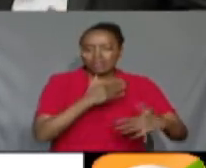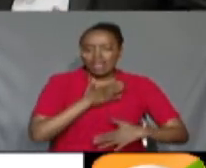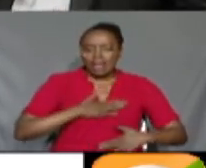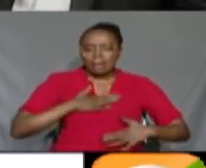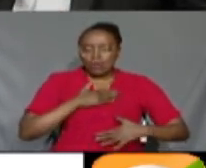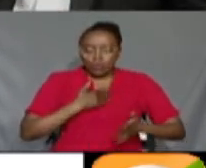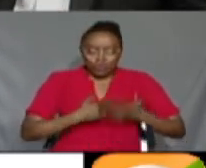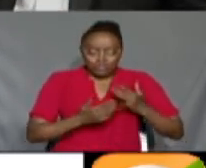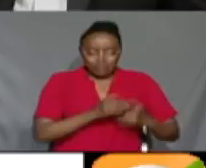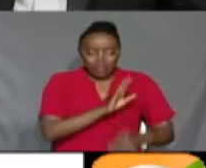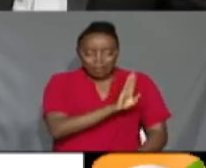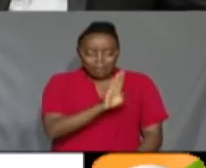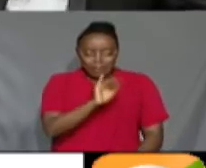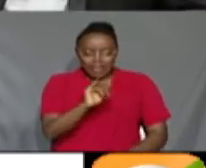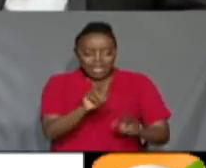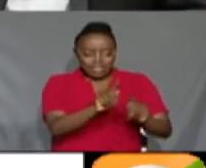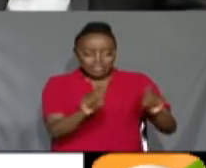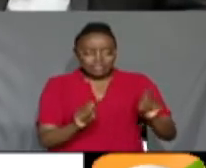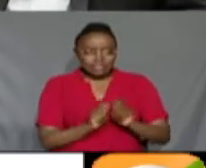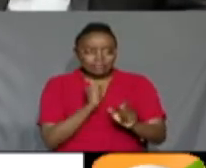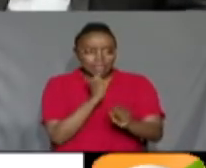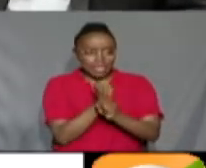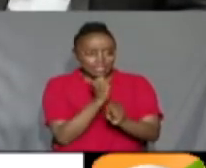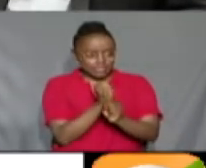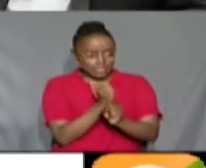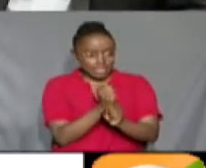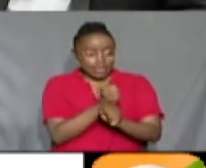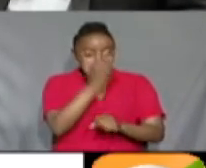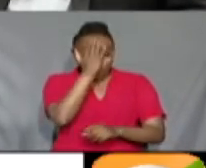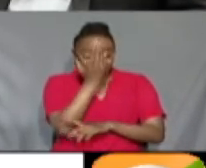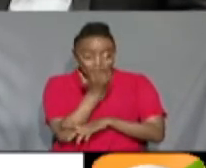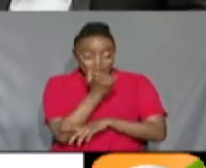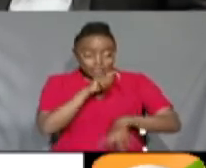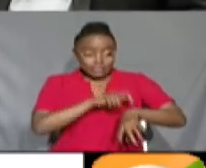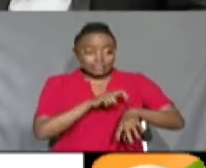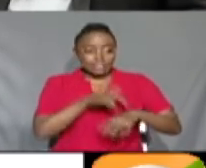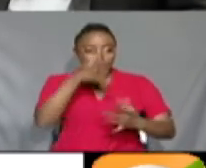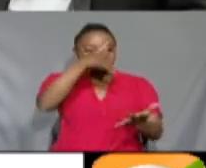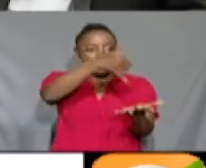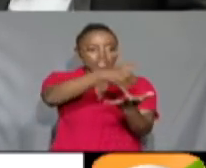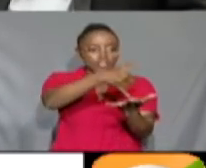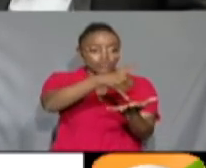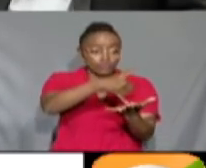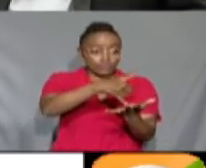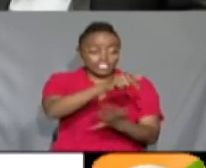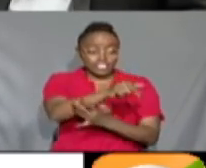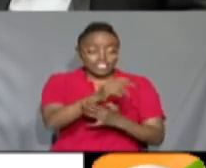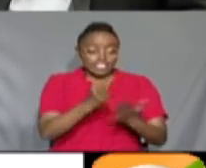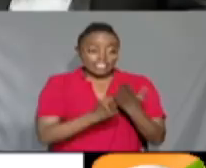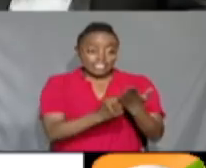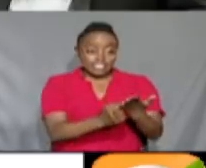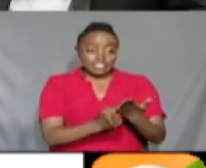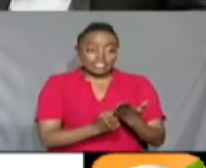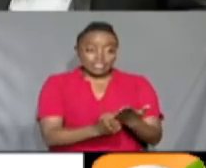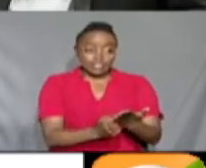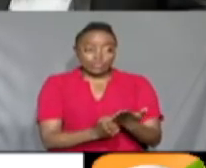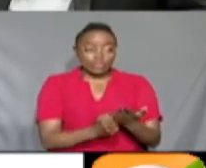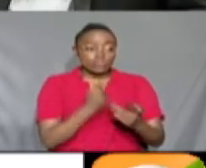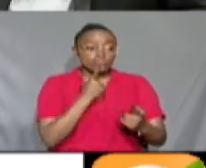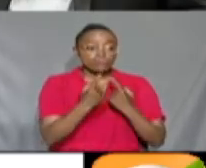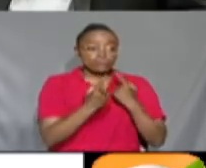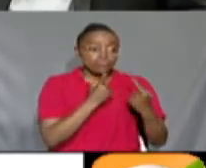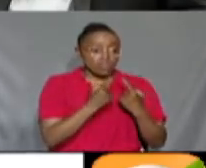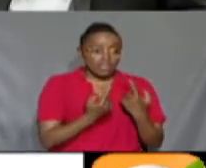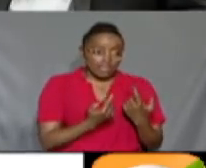appreciating what the BBI team had done. Mm-hmm. So that when we are engaged even in this kind of a discussion, you talk about